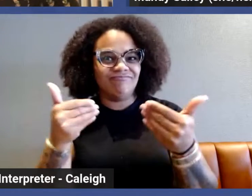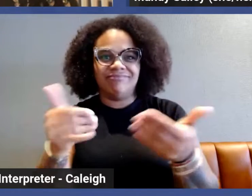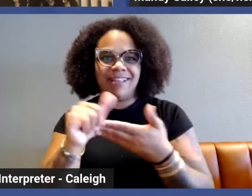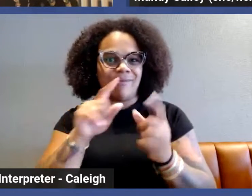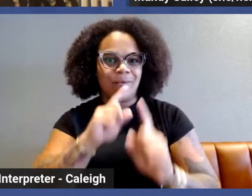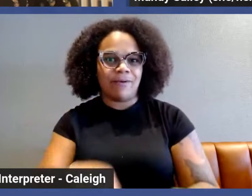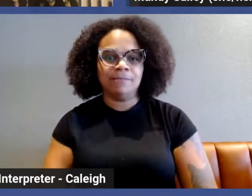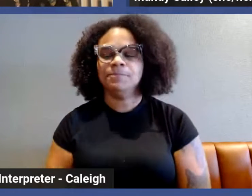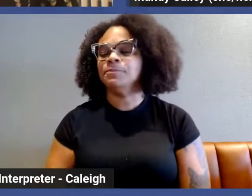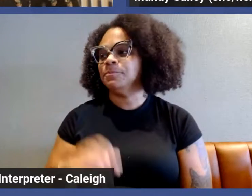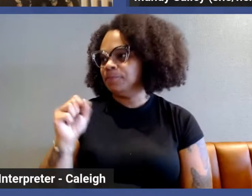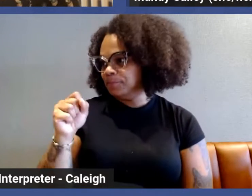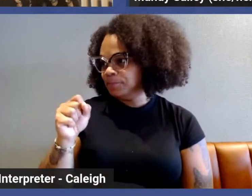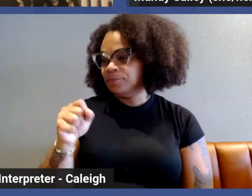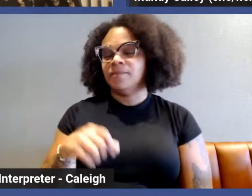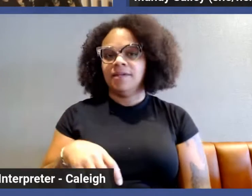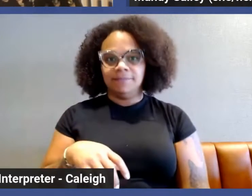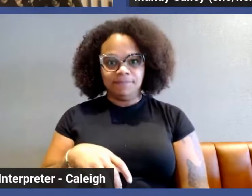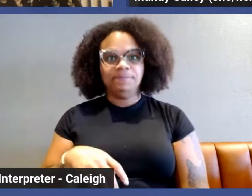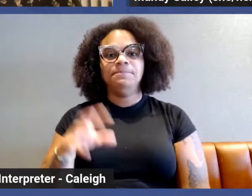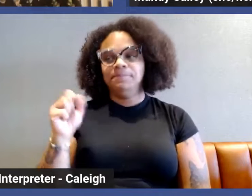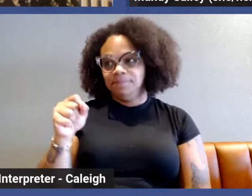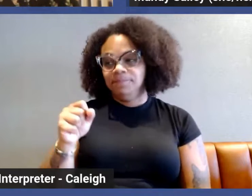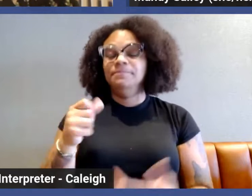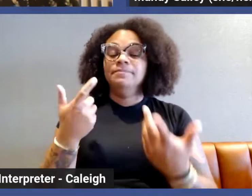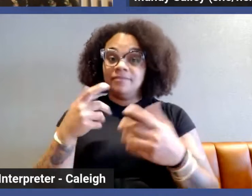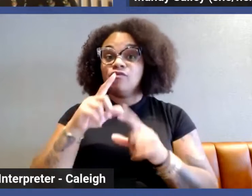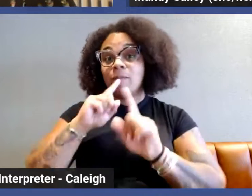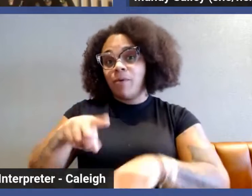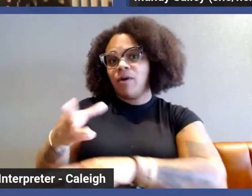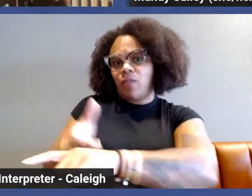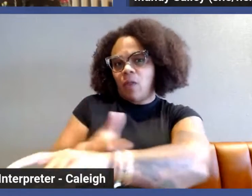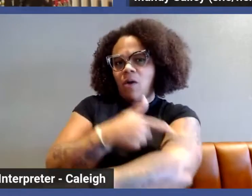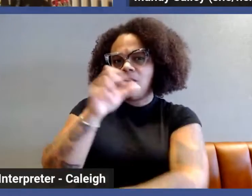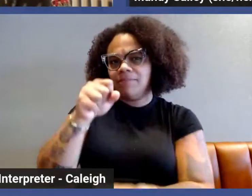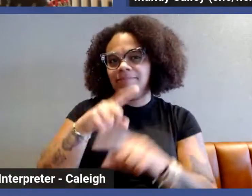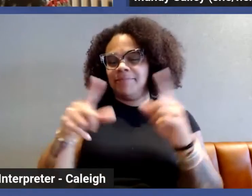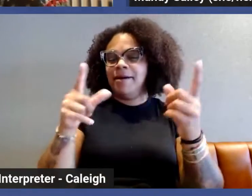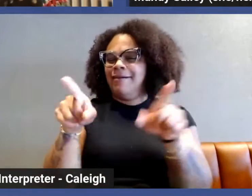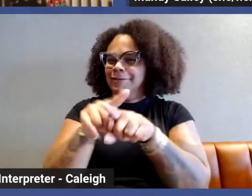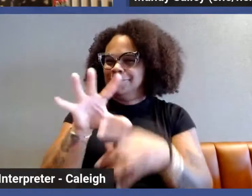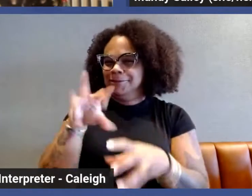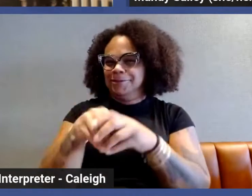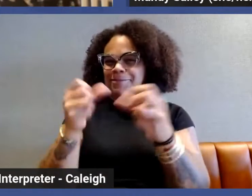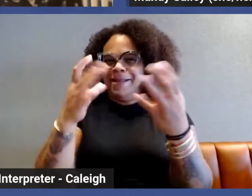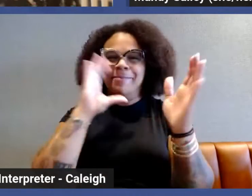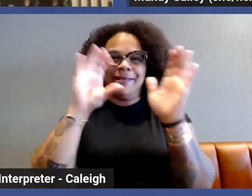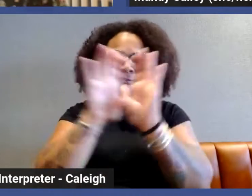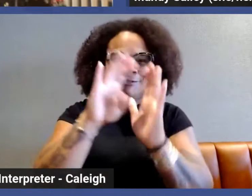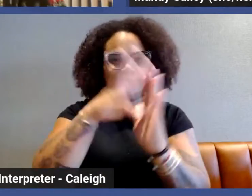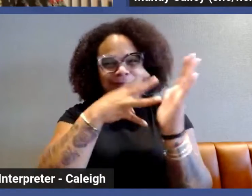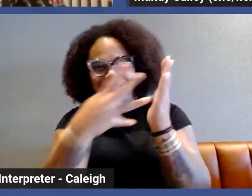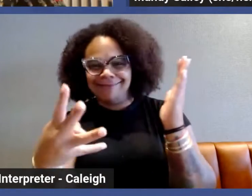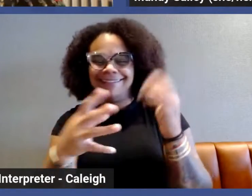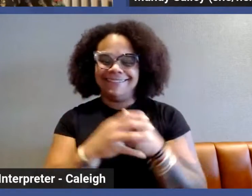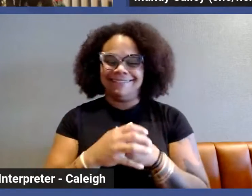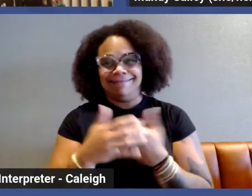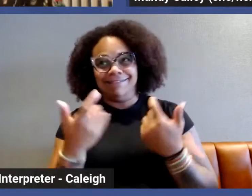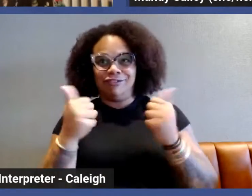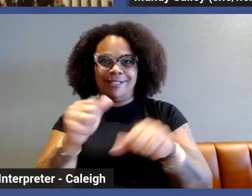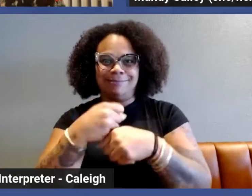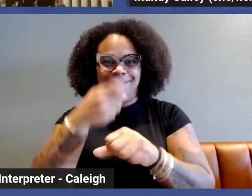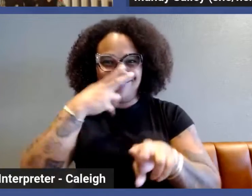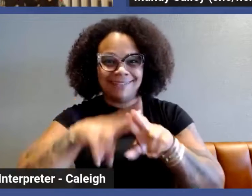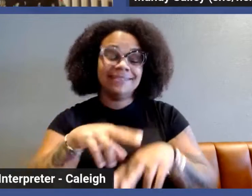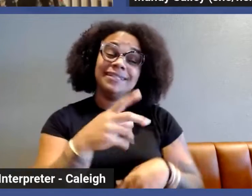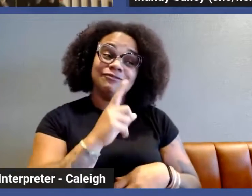Yeah. And yeah, for those who it is lengthy, but there's a lot of graphics and pictures. We tried to make it fun. So it's actually beautiful, I